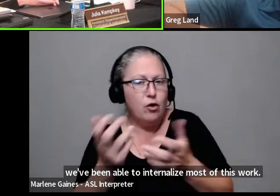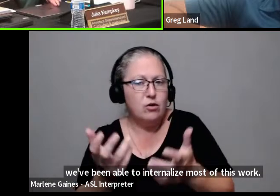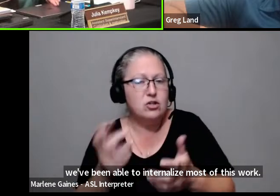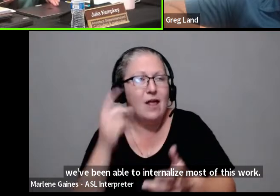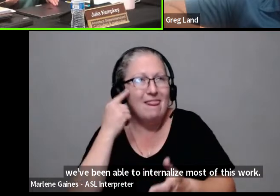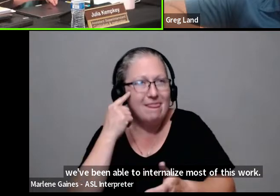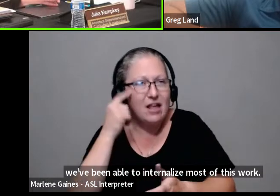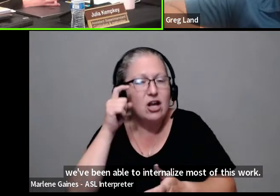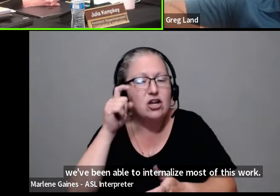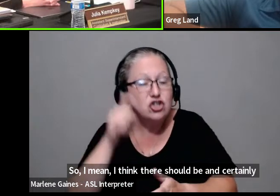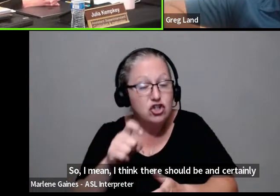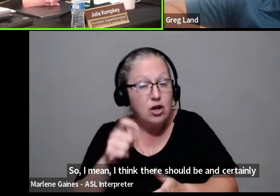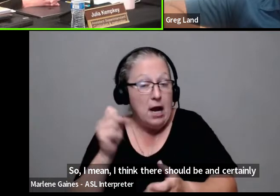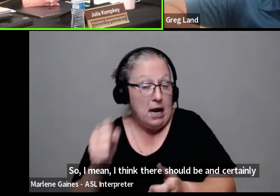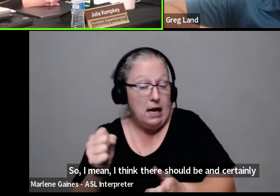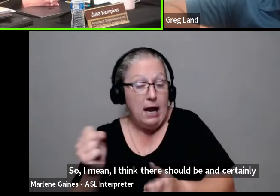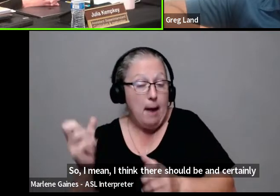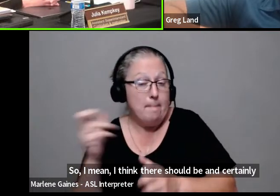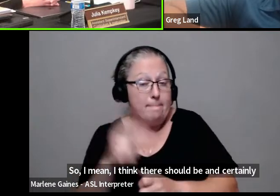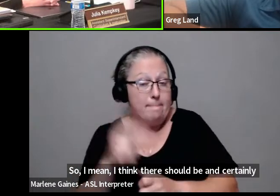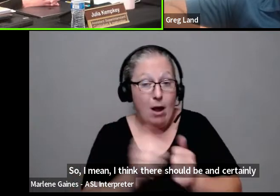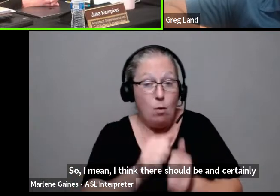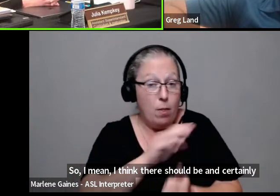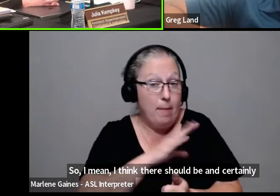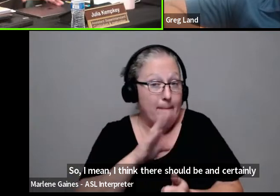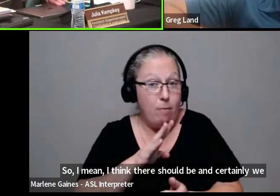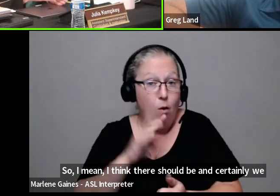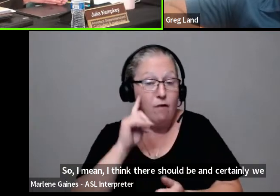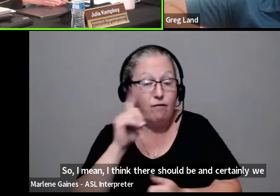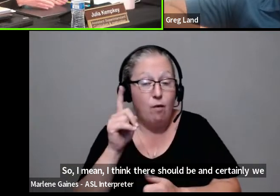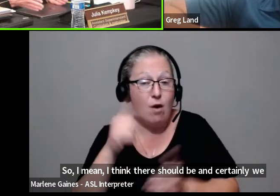should be, and certainly we could come back to the board with a